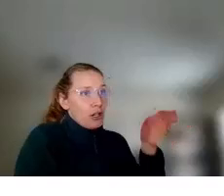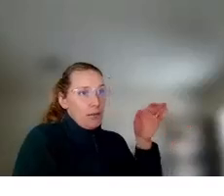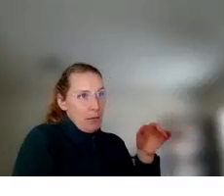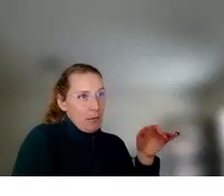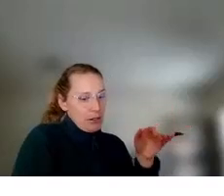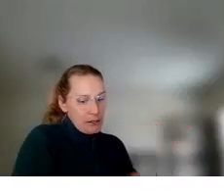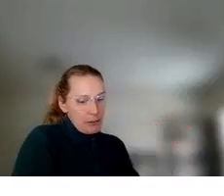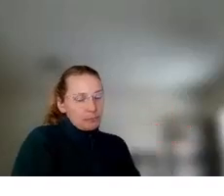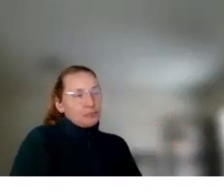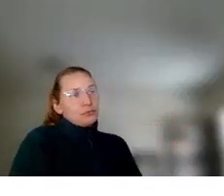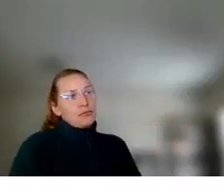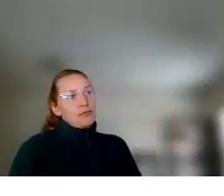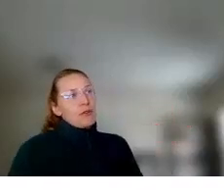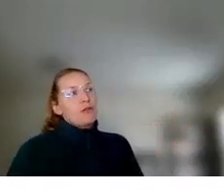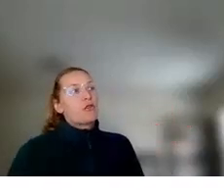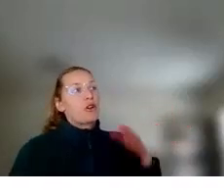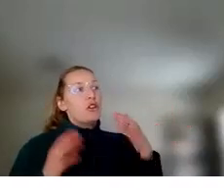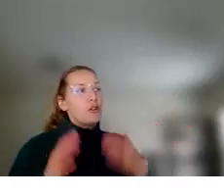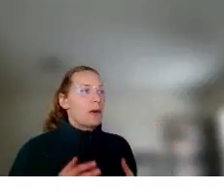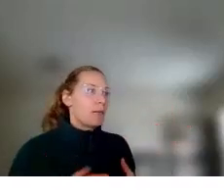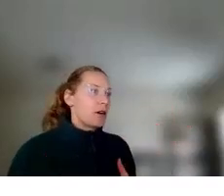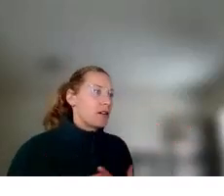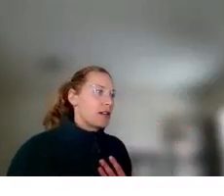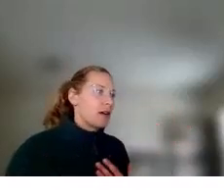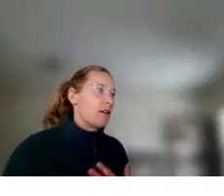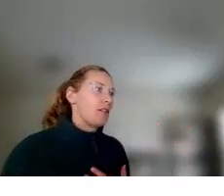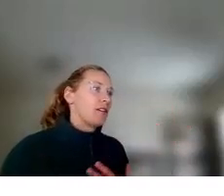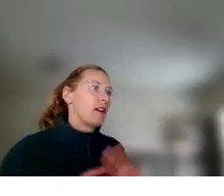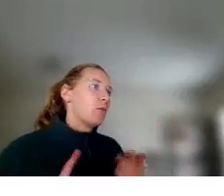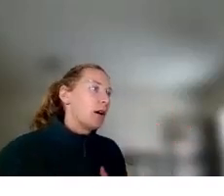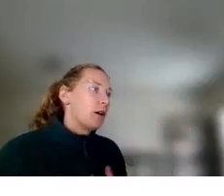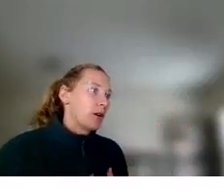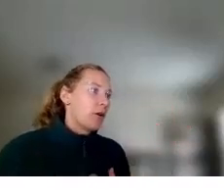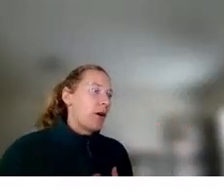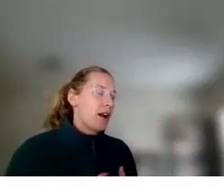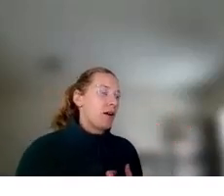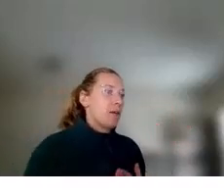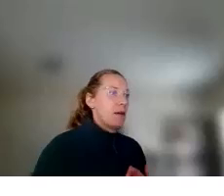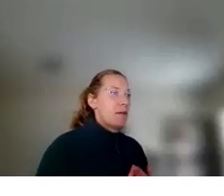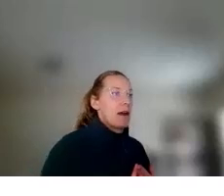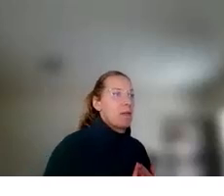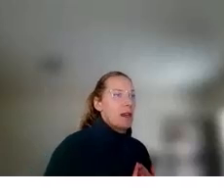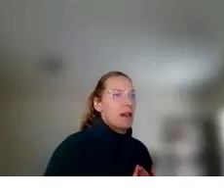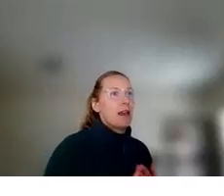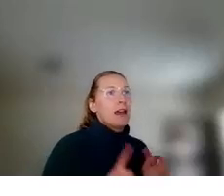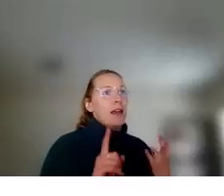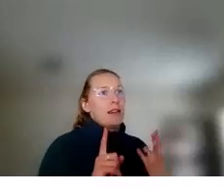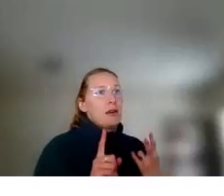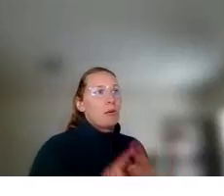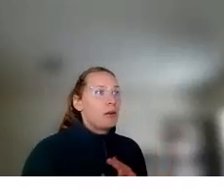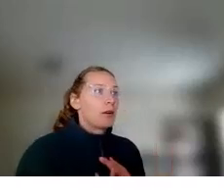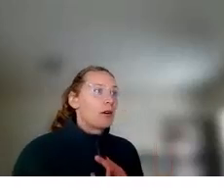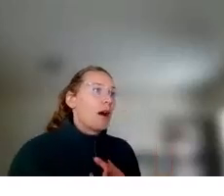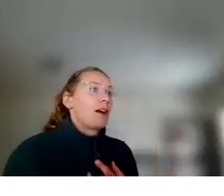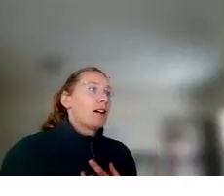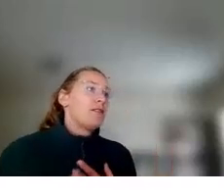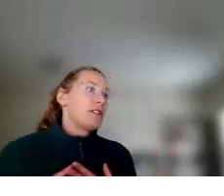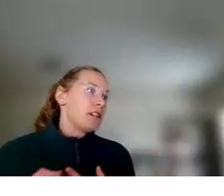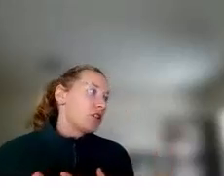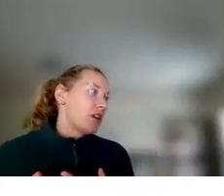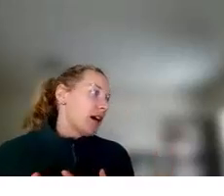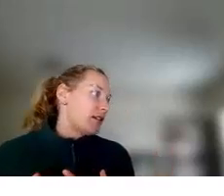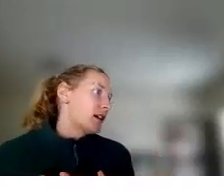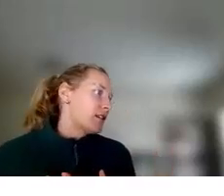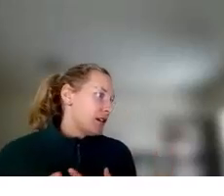for current members. For new members, however, they will require a PMIP and they will require